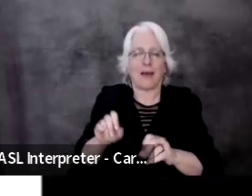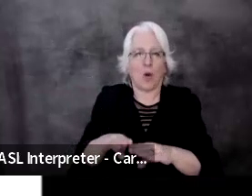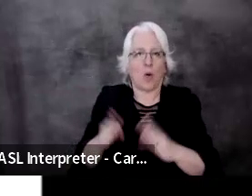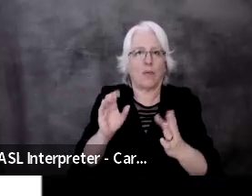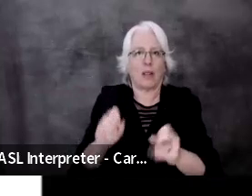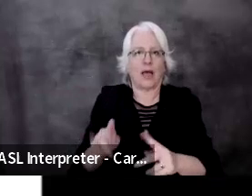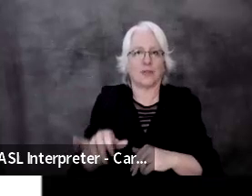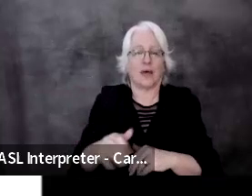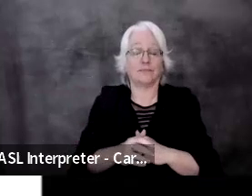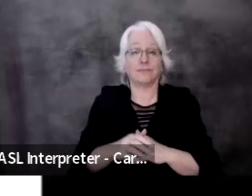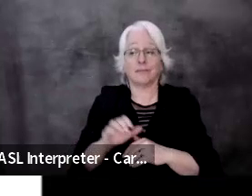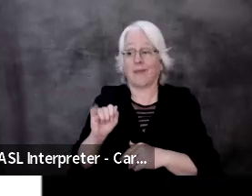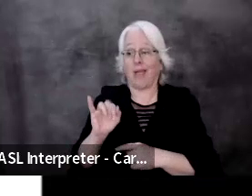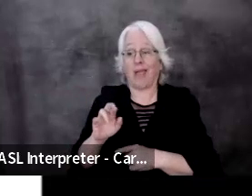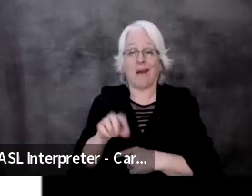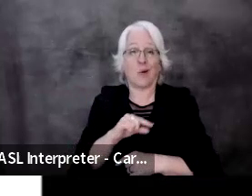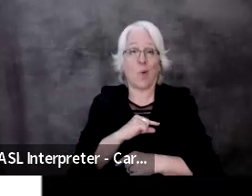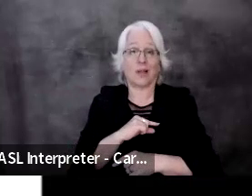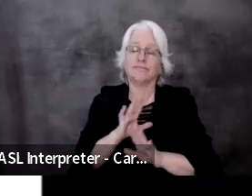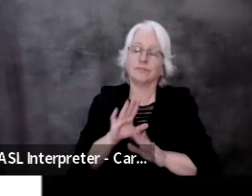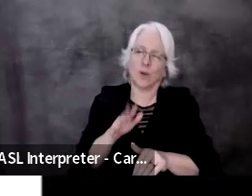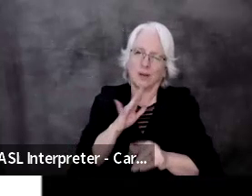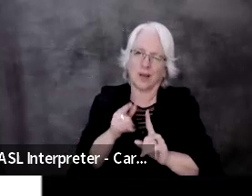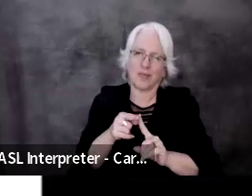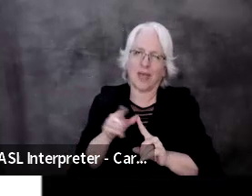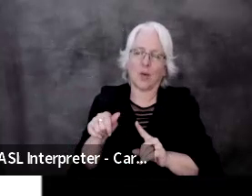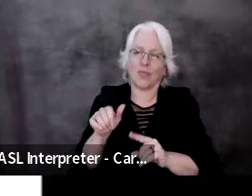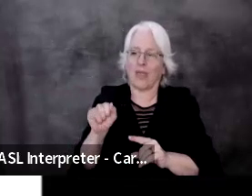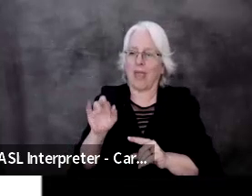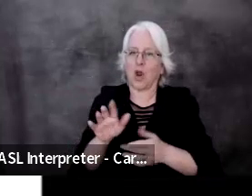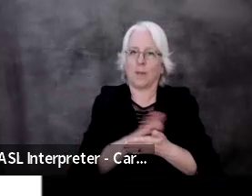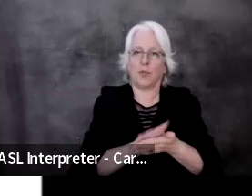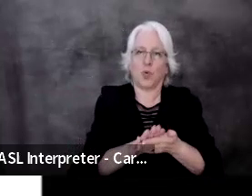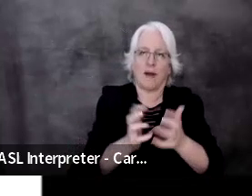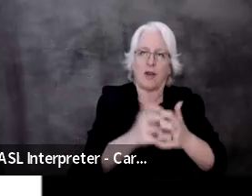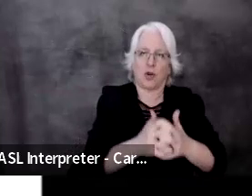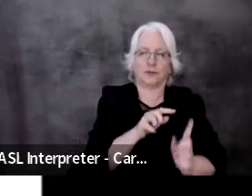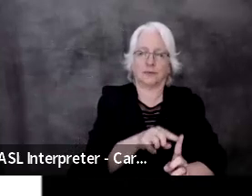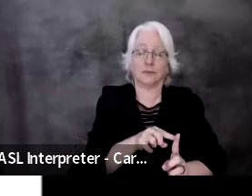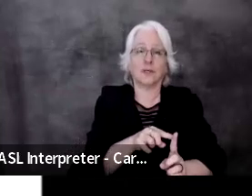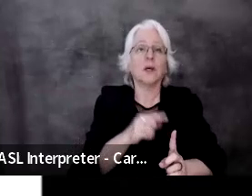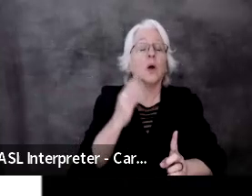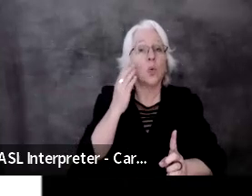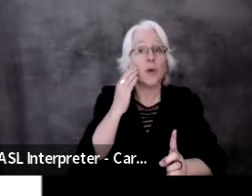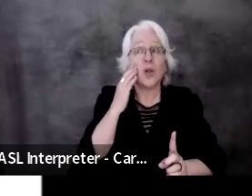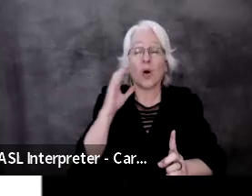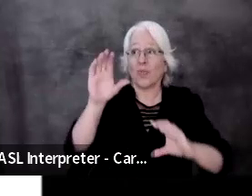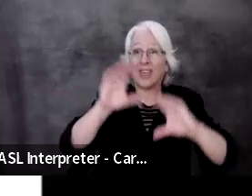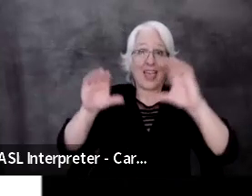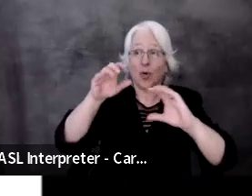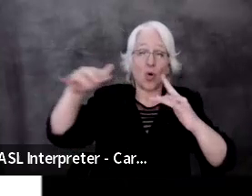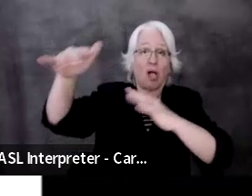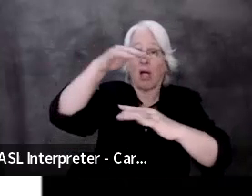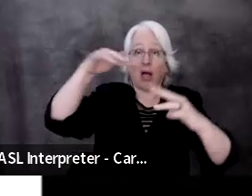Air quality, we talked about that already in regard to air purifiers. We know how difficult chemical activities